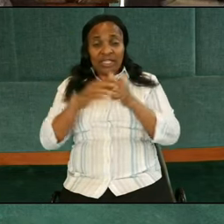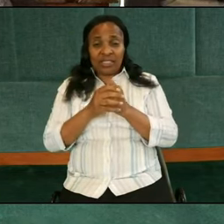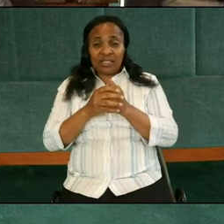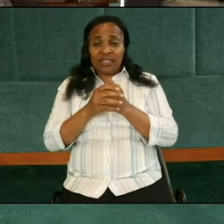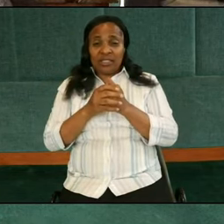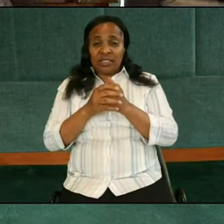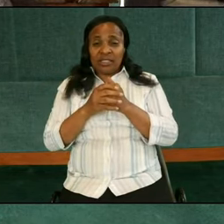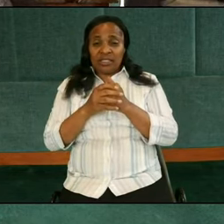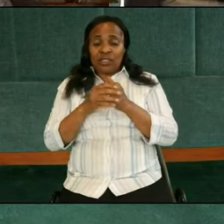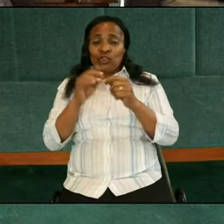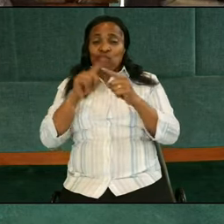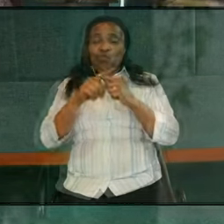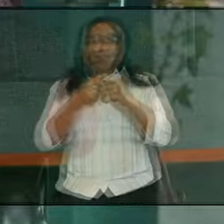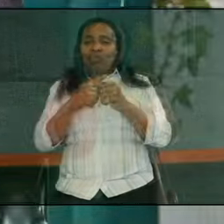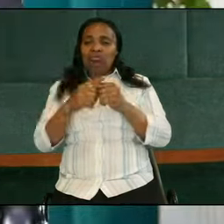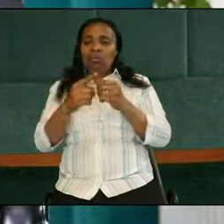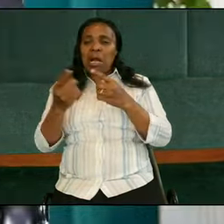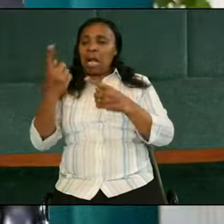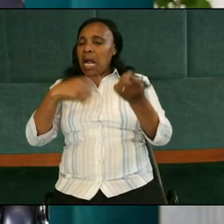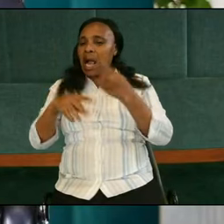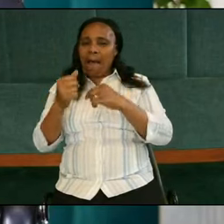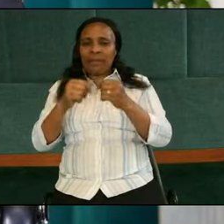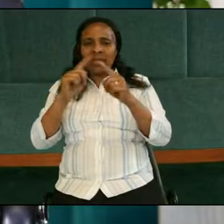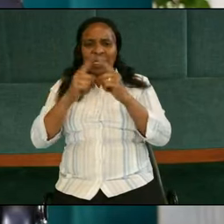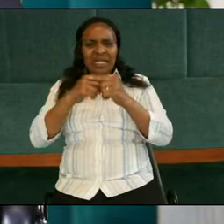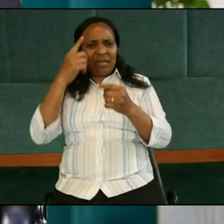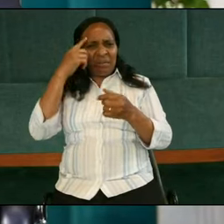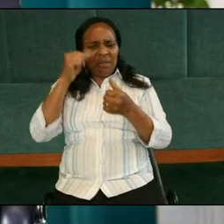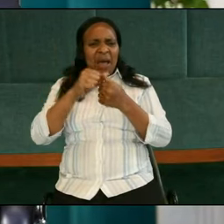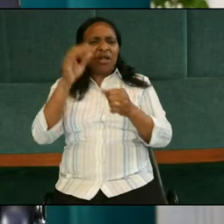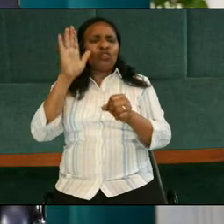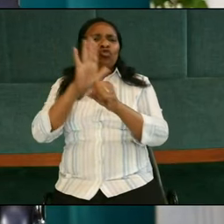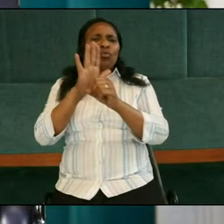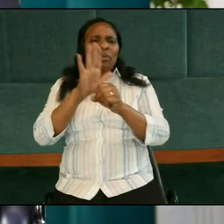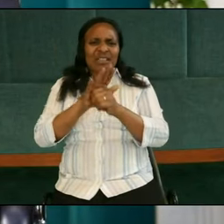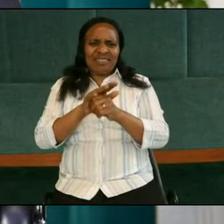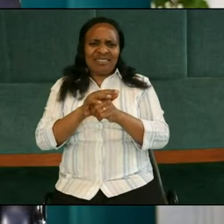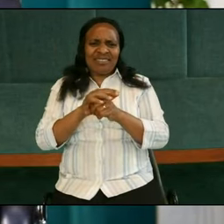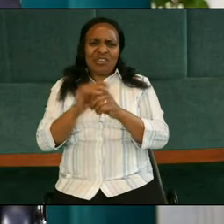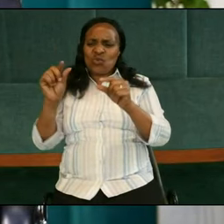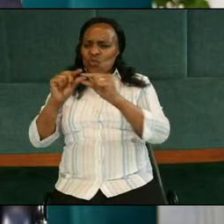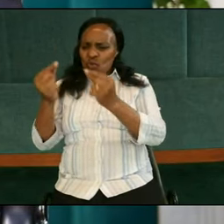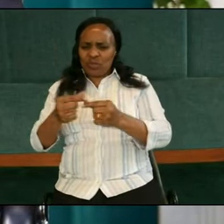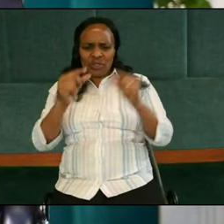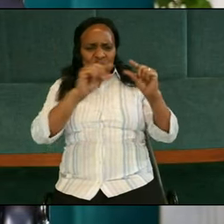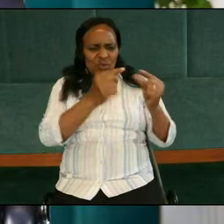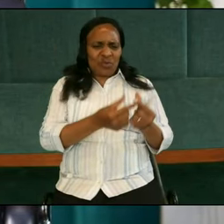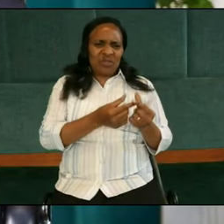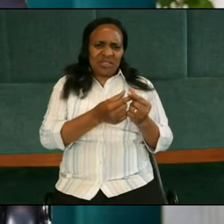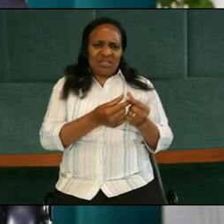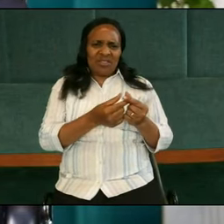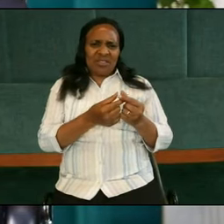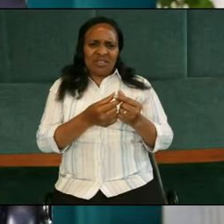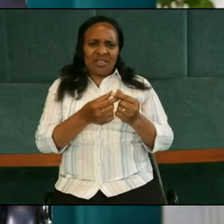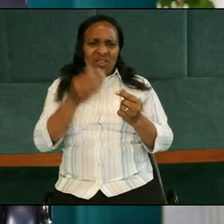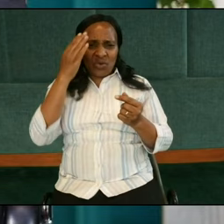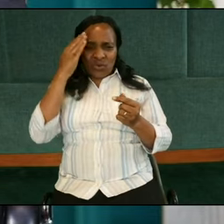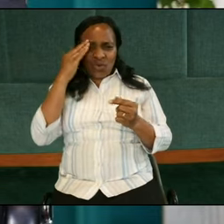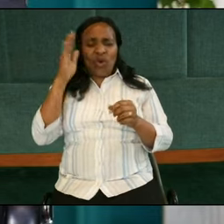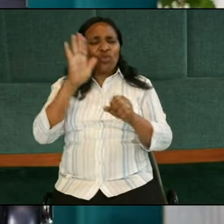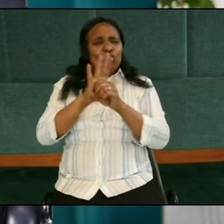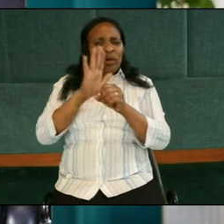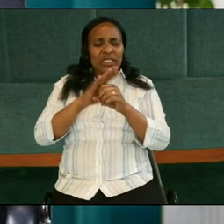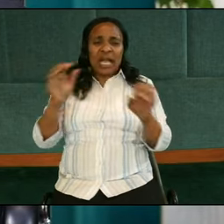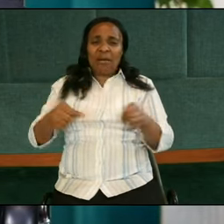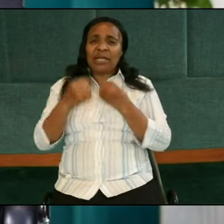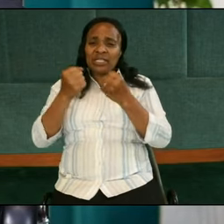You know, you realize there is too many parties. Like, you know, there's too much